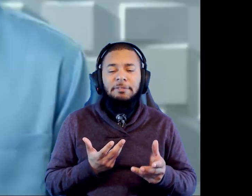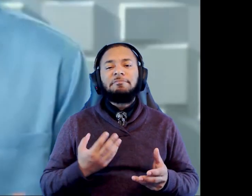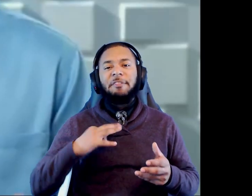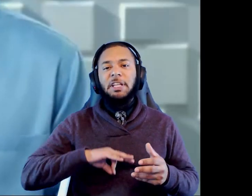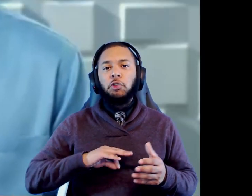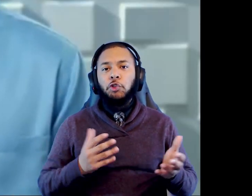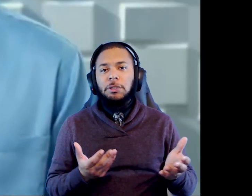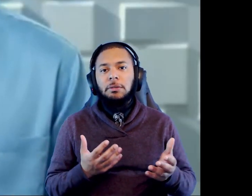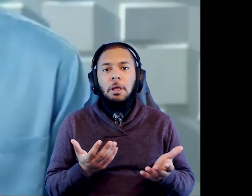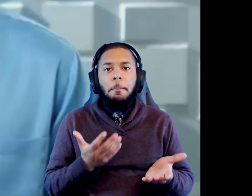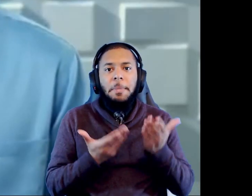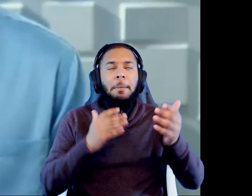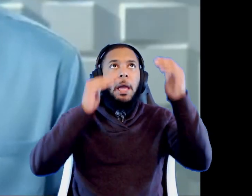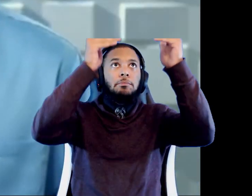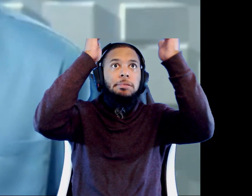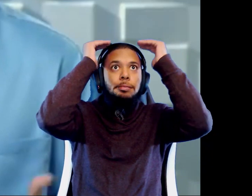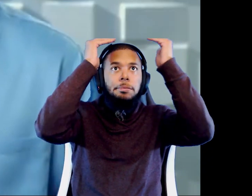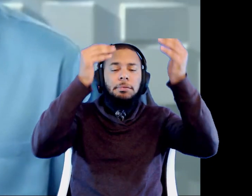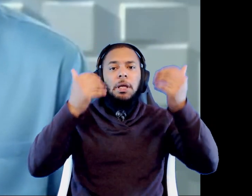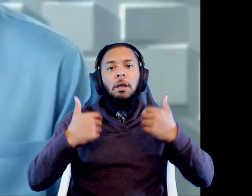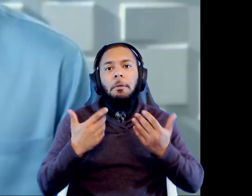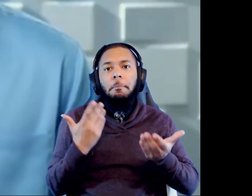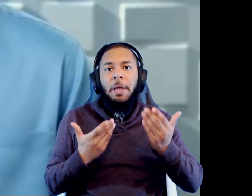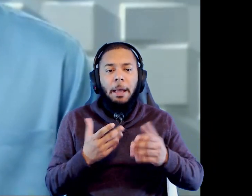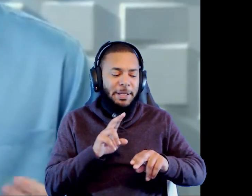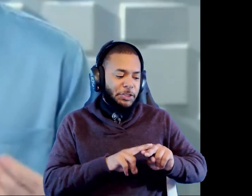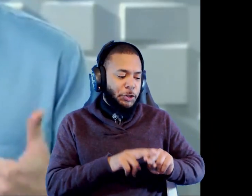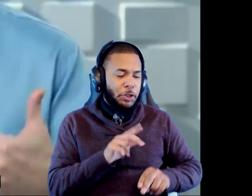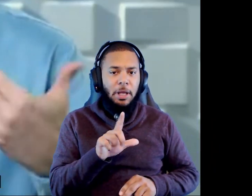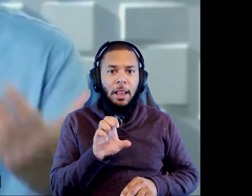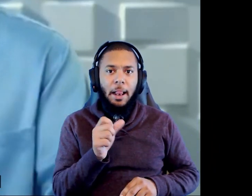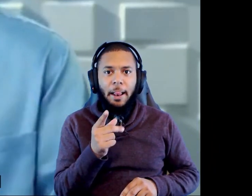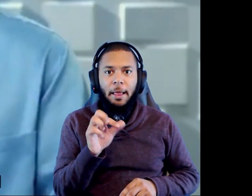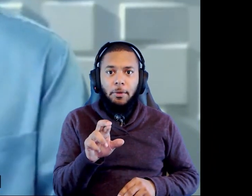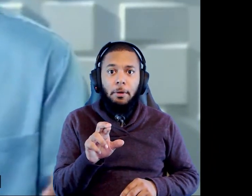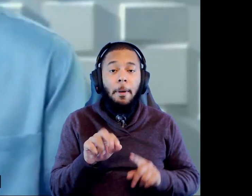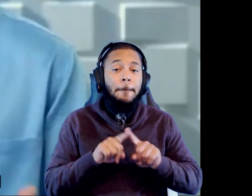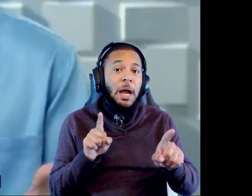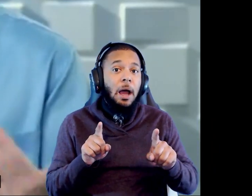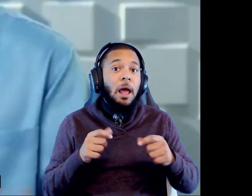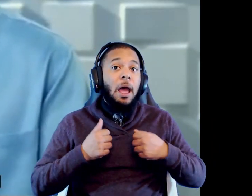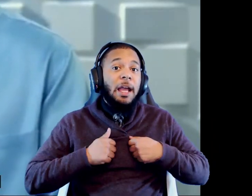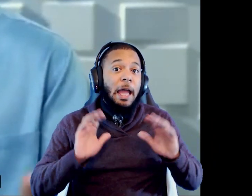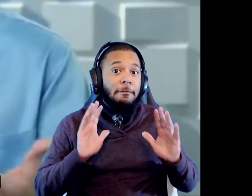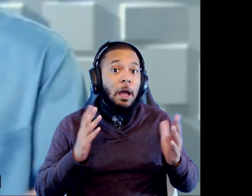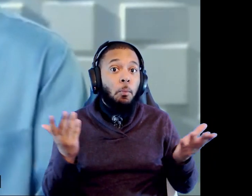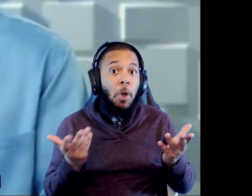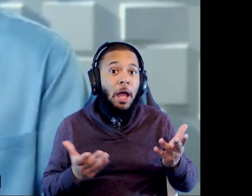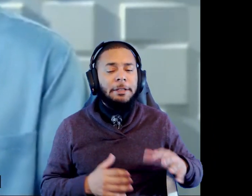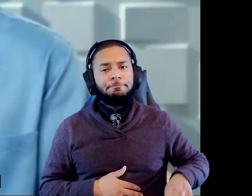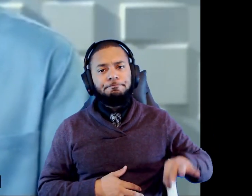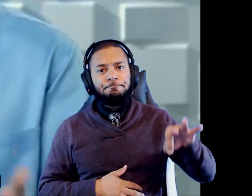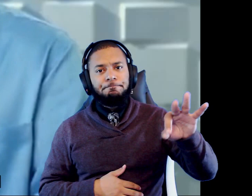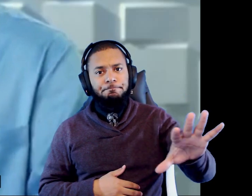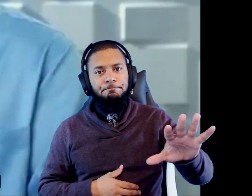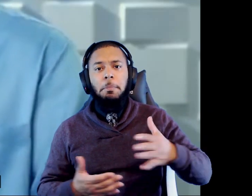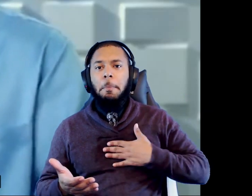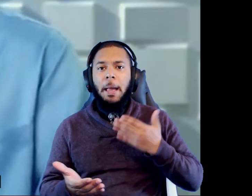features. Maybe I get a sunroof, maybe I get leather seats. But what I've given up is more of my income, more of my